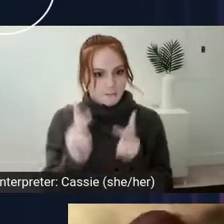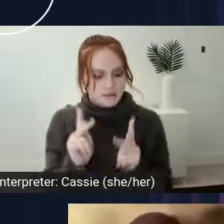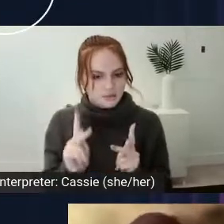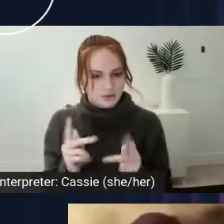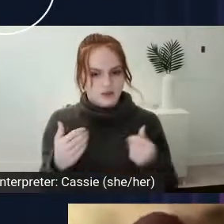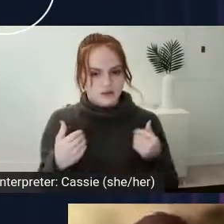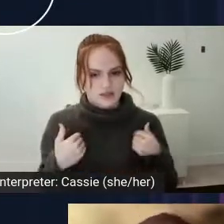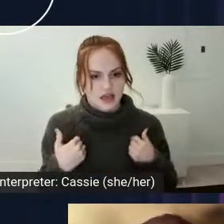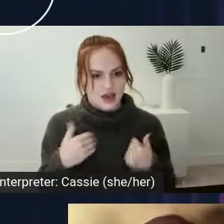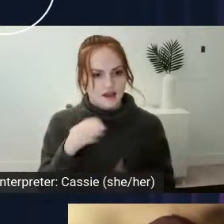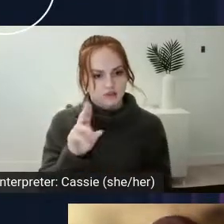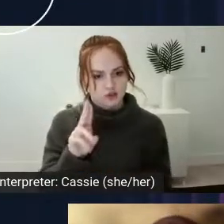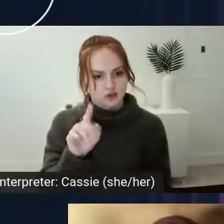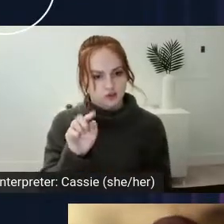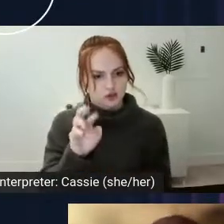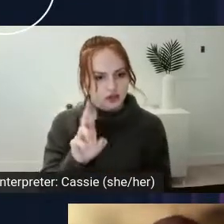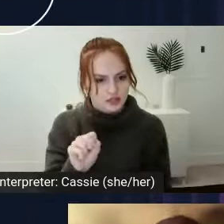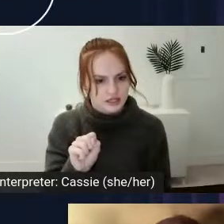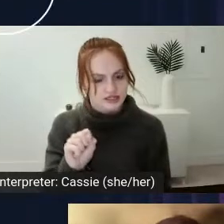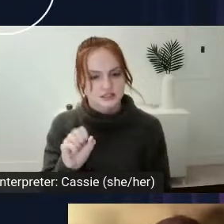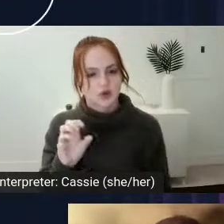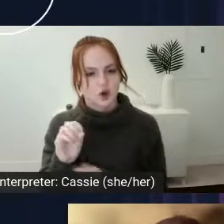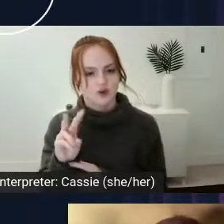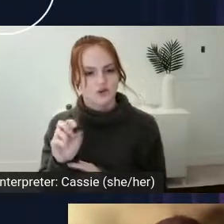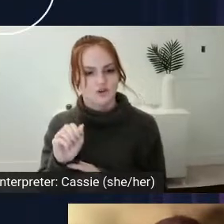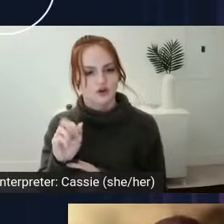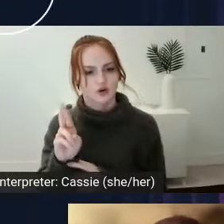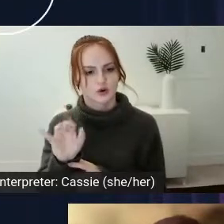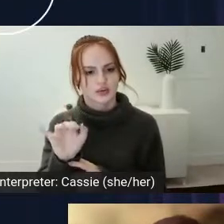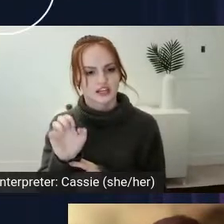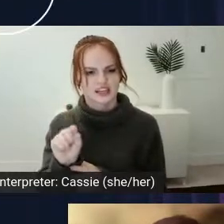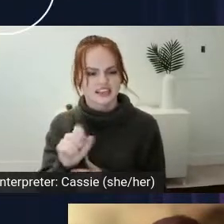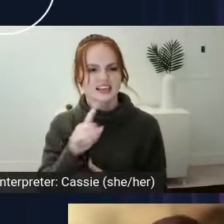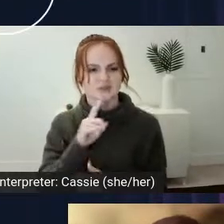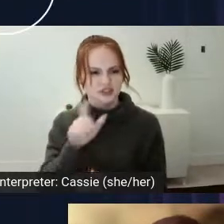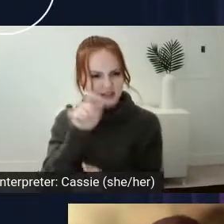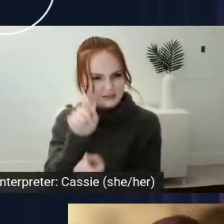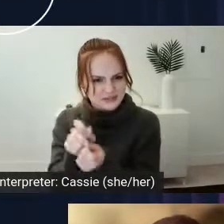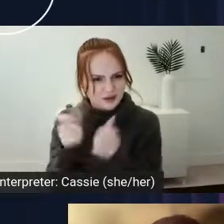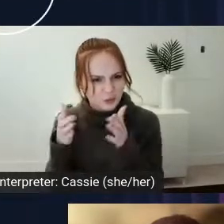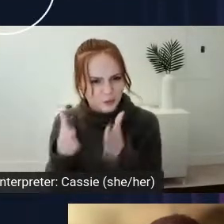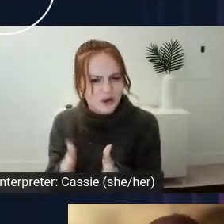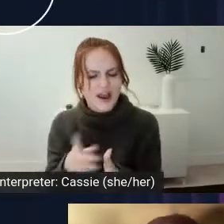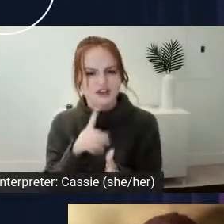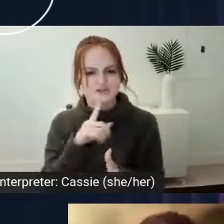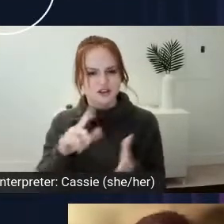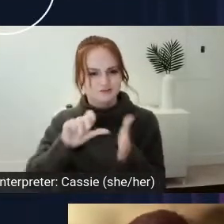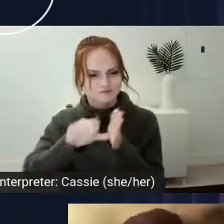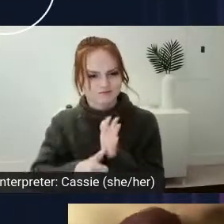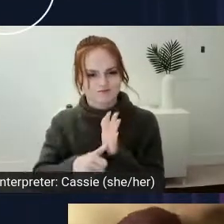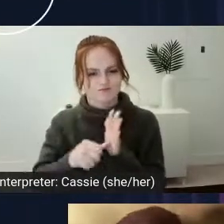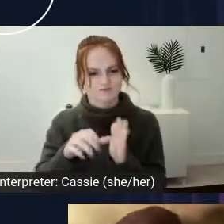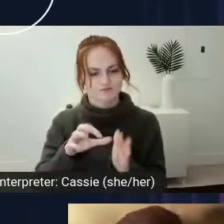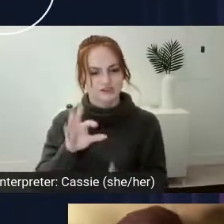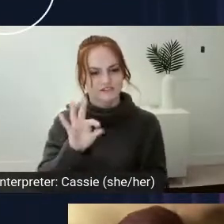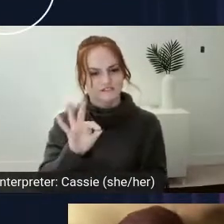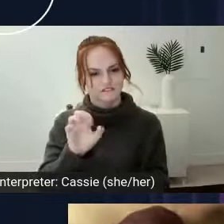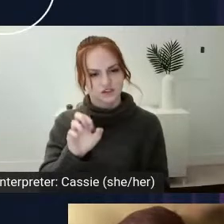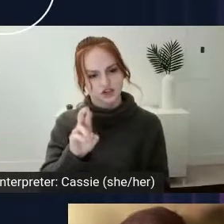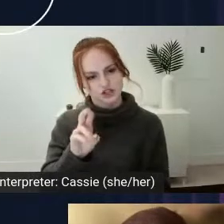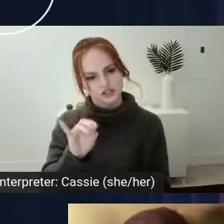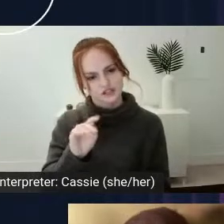like such a specific way. And there's such a focus on fertility and the ability to have children and how, and the definitions